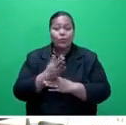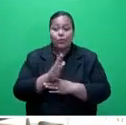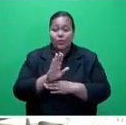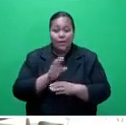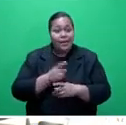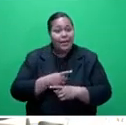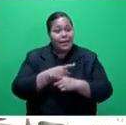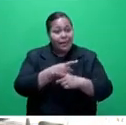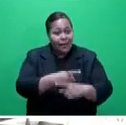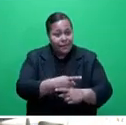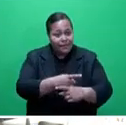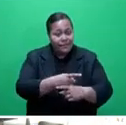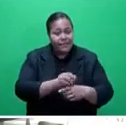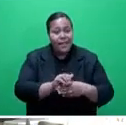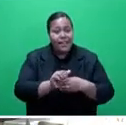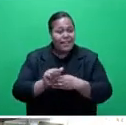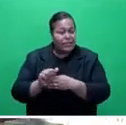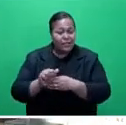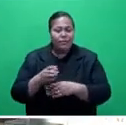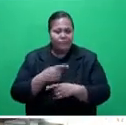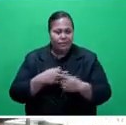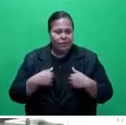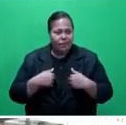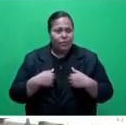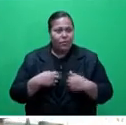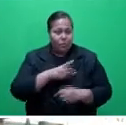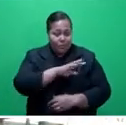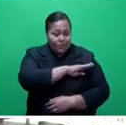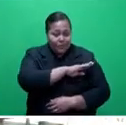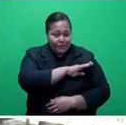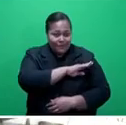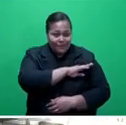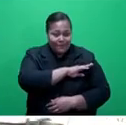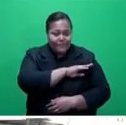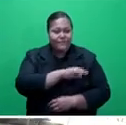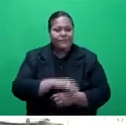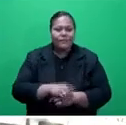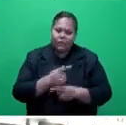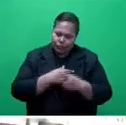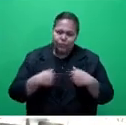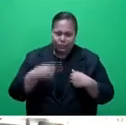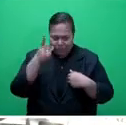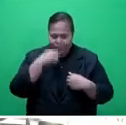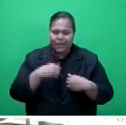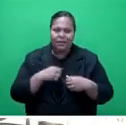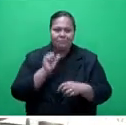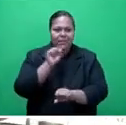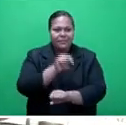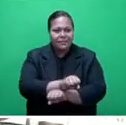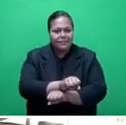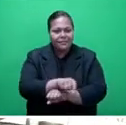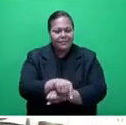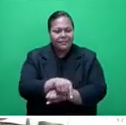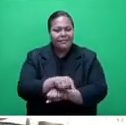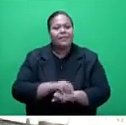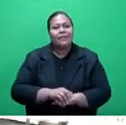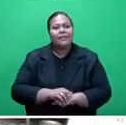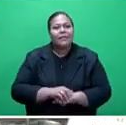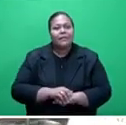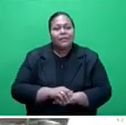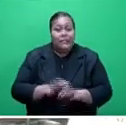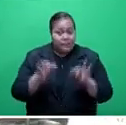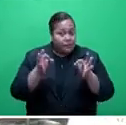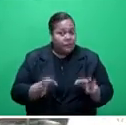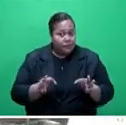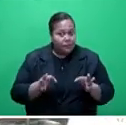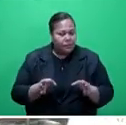our Honourable Prime Minister we will come out of this crisis. There has been his decisive and firm action that has